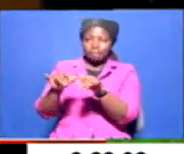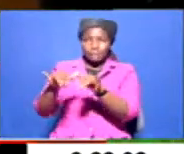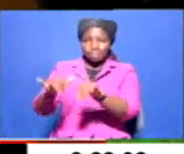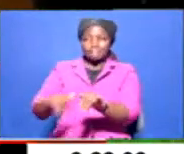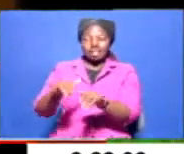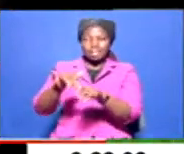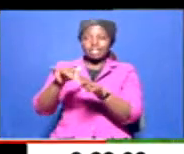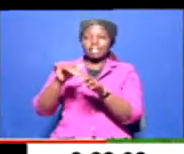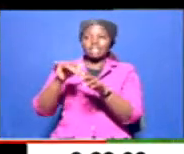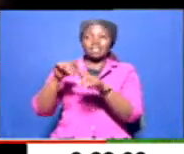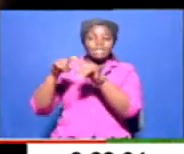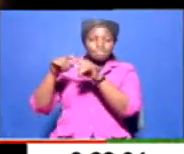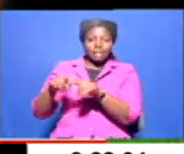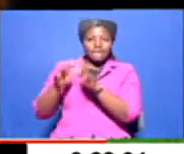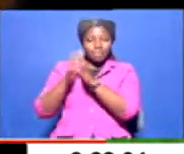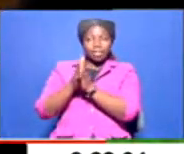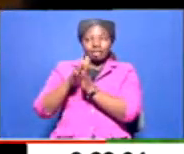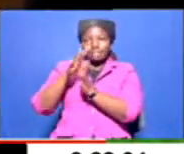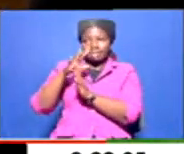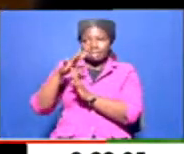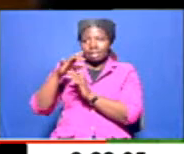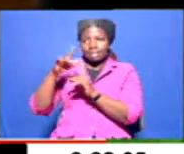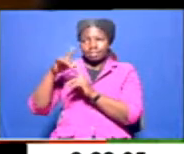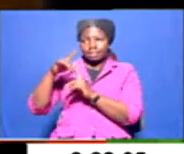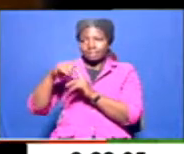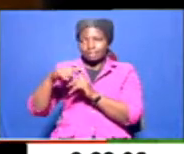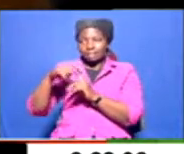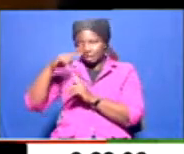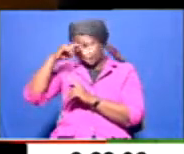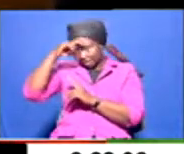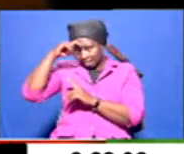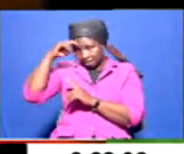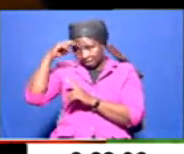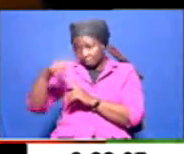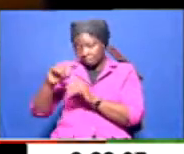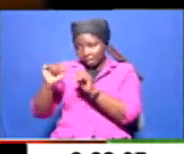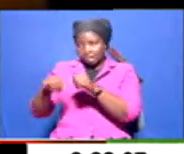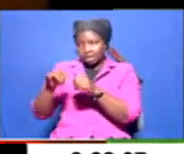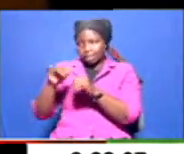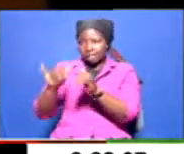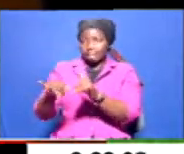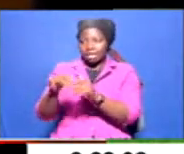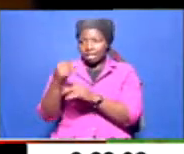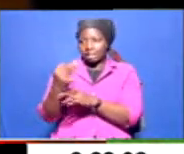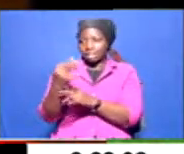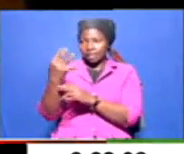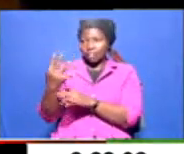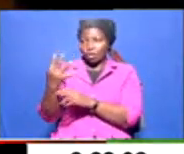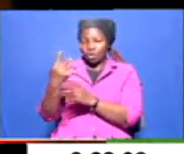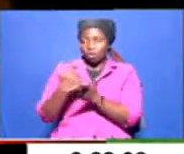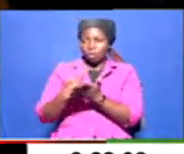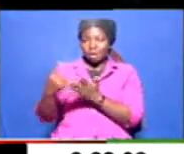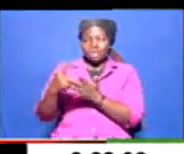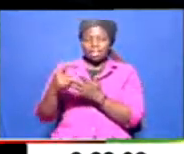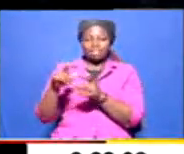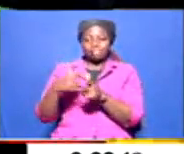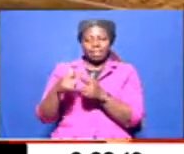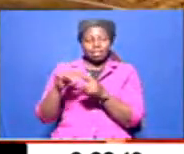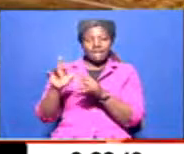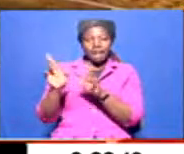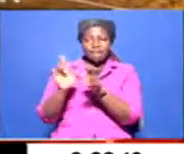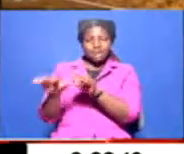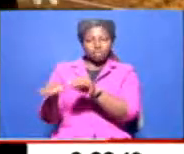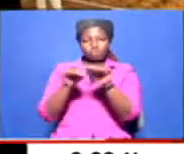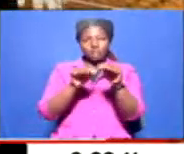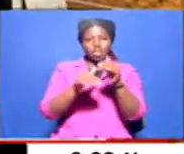on the temperatures, yeah? Mm-hmm. But they can stay between 3 to 4 days. Mm-hmm. Then they are ready to be fed and to move on to the next